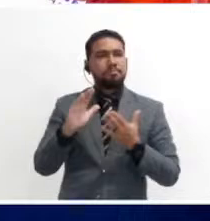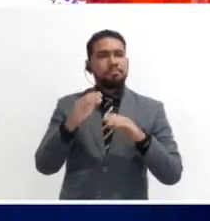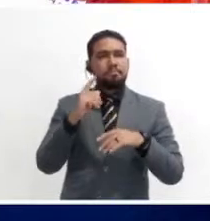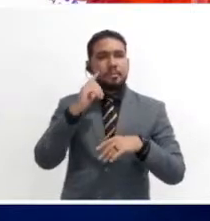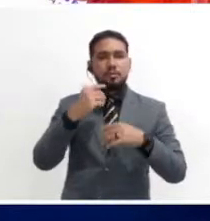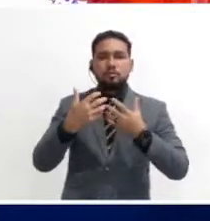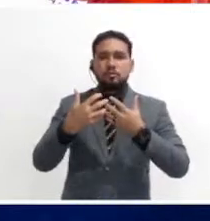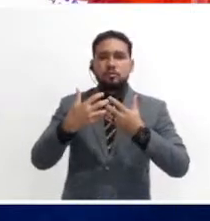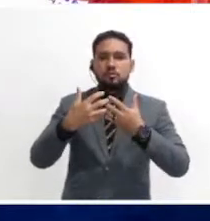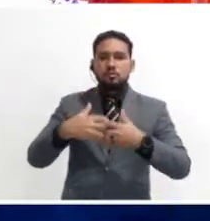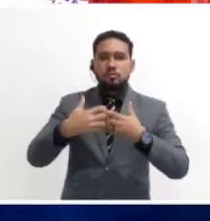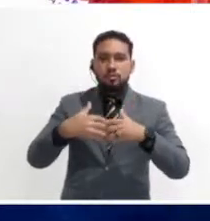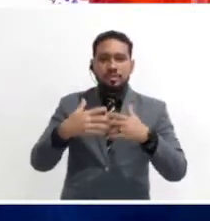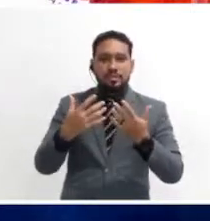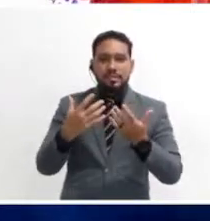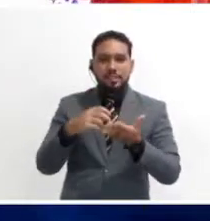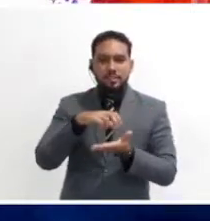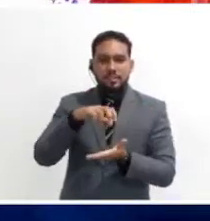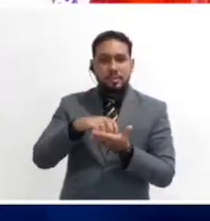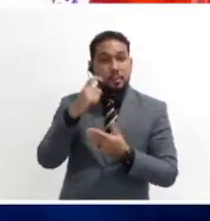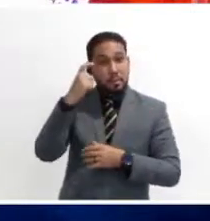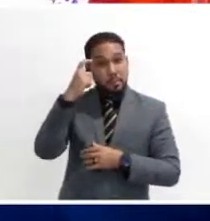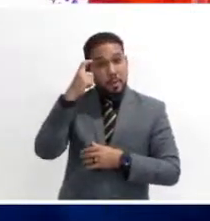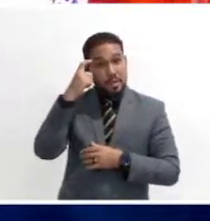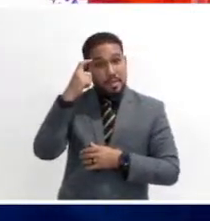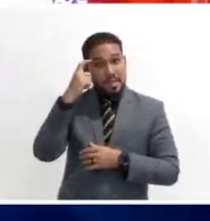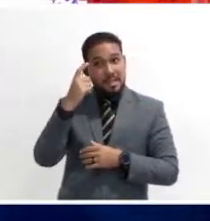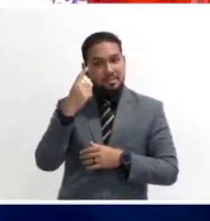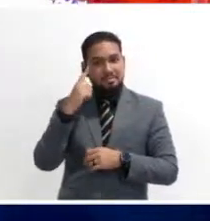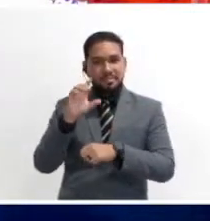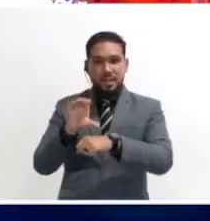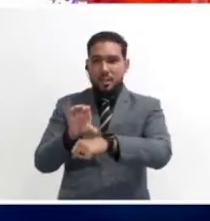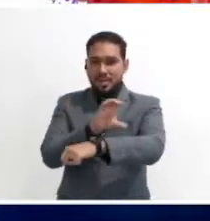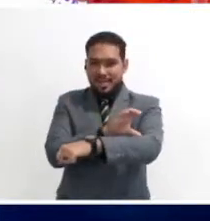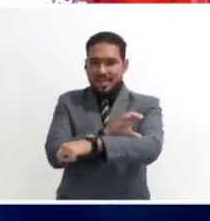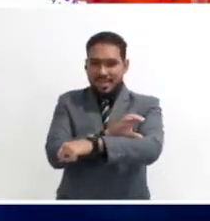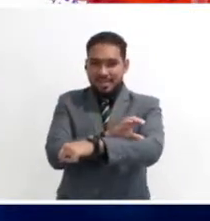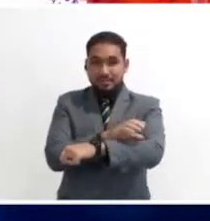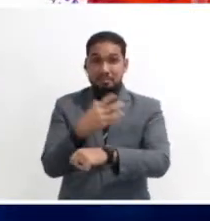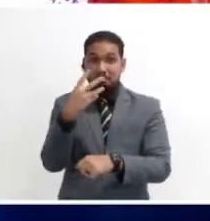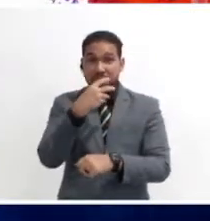very sophisticated packaging in it. So you can see